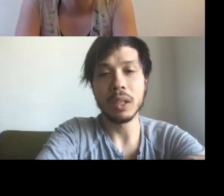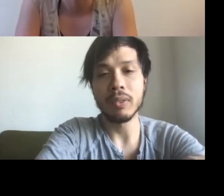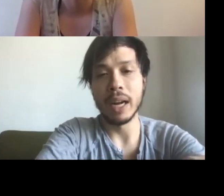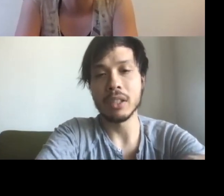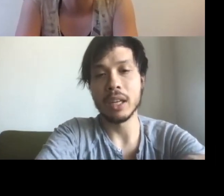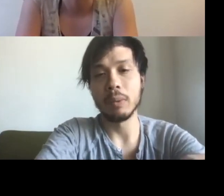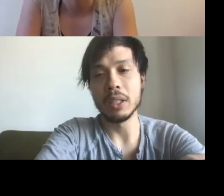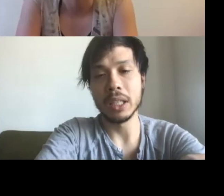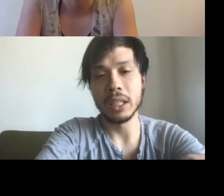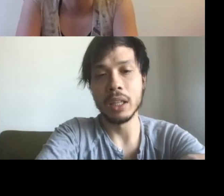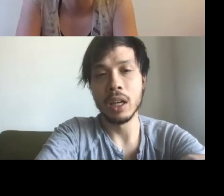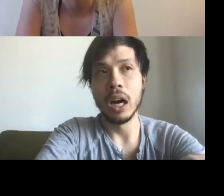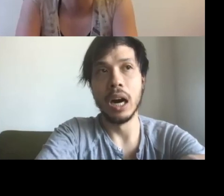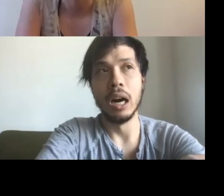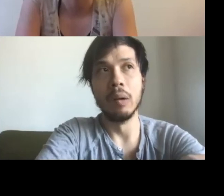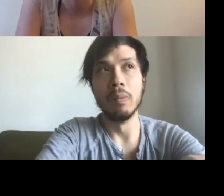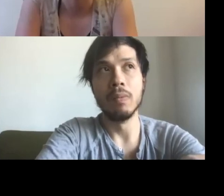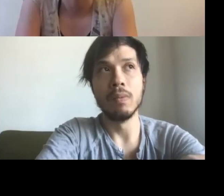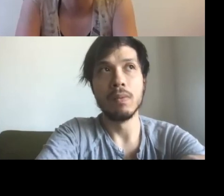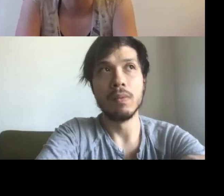was really fascinating. We did